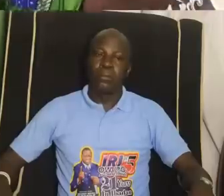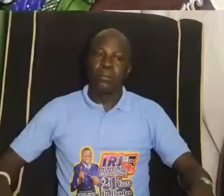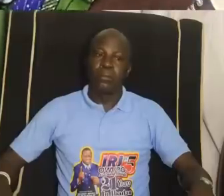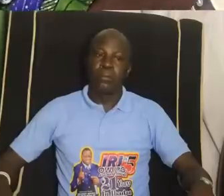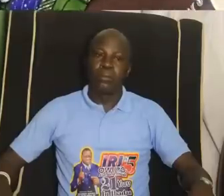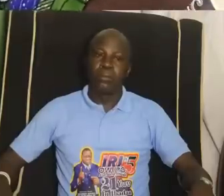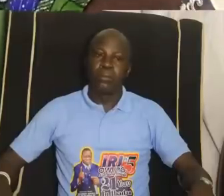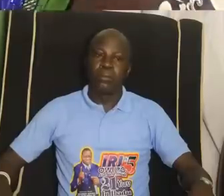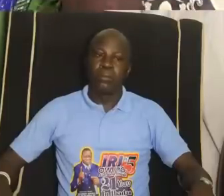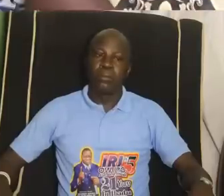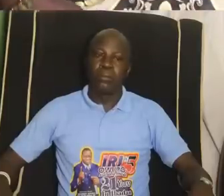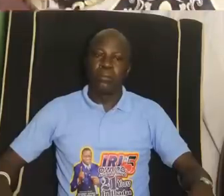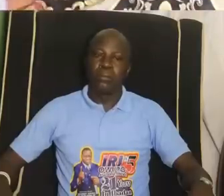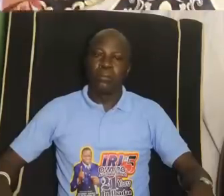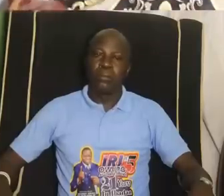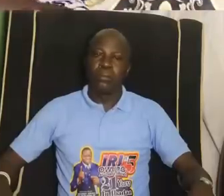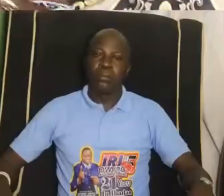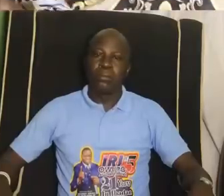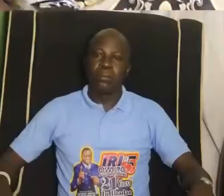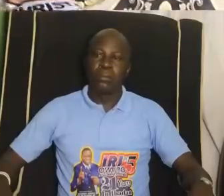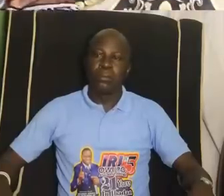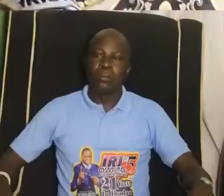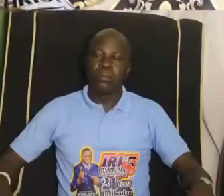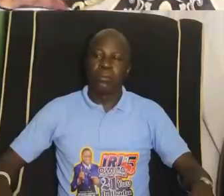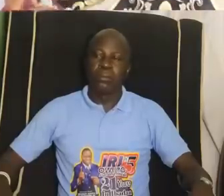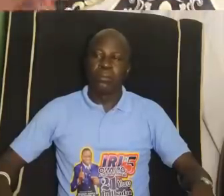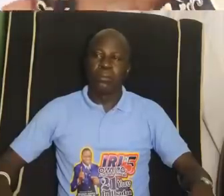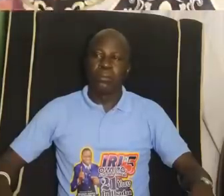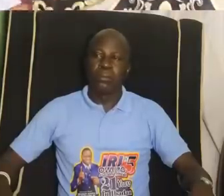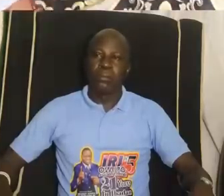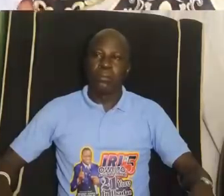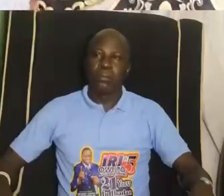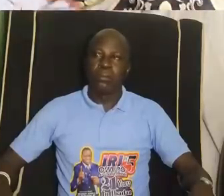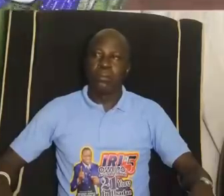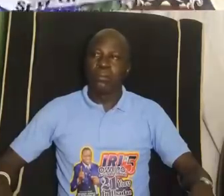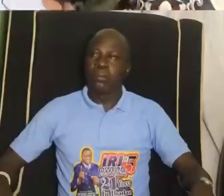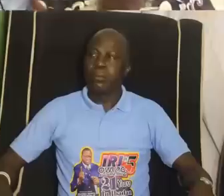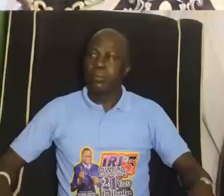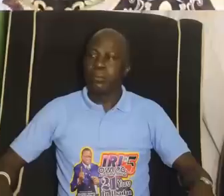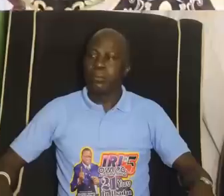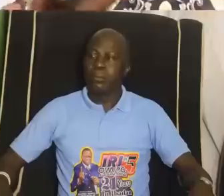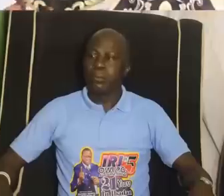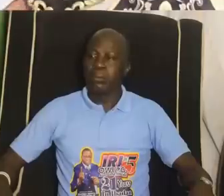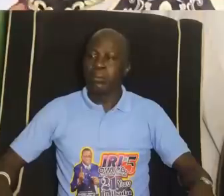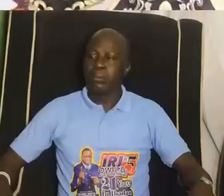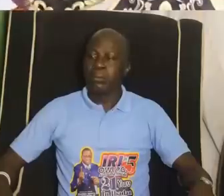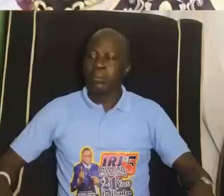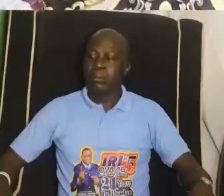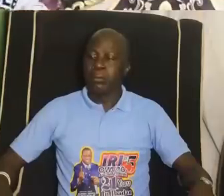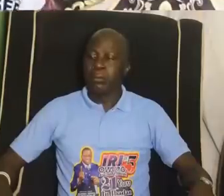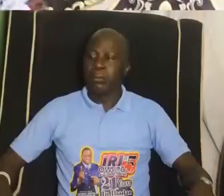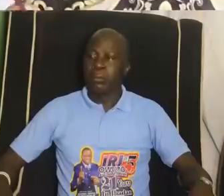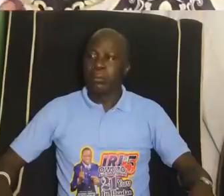ìlérí àṣẹ. Ileri ase anyafẹ efo kan balẹ ileri ase anyafẹ efo kan